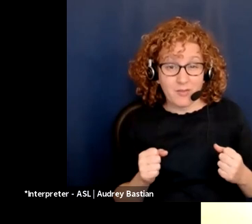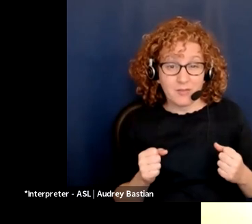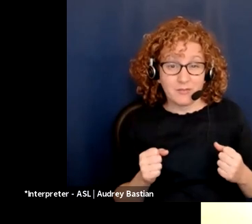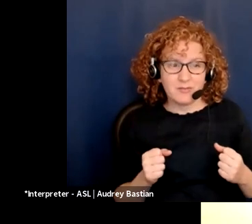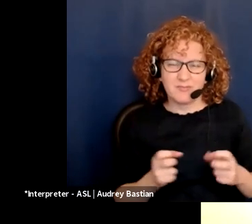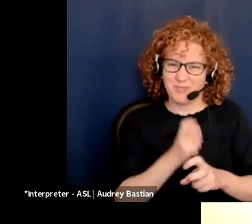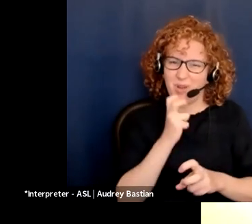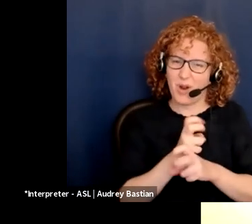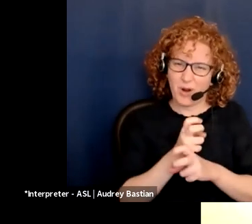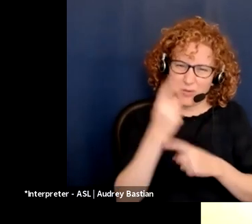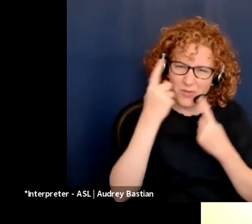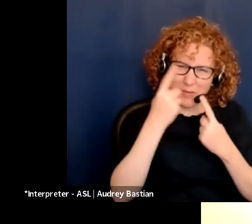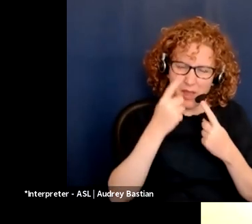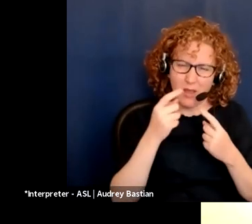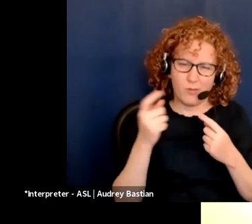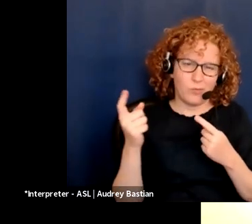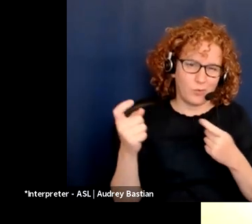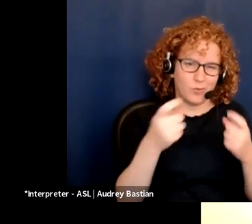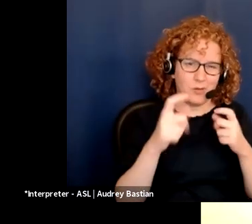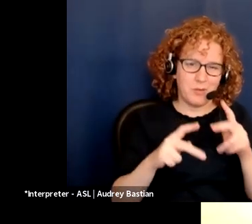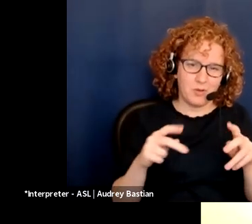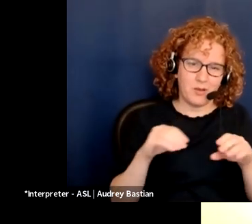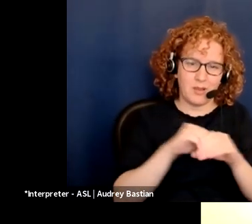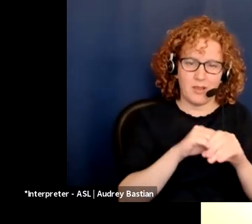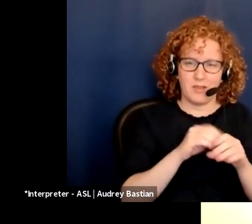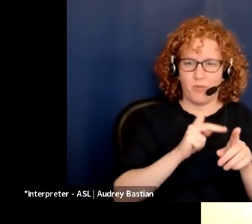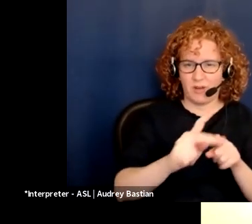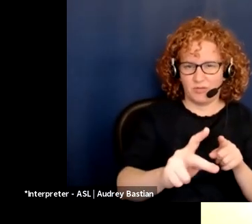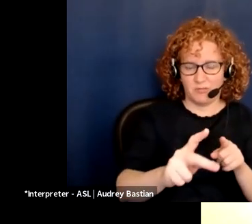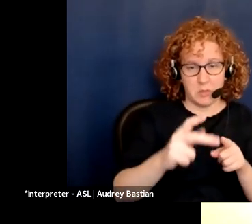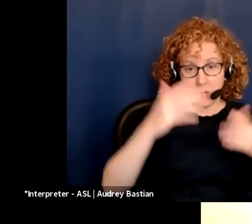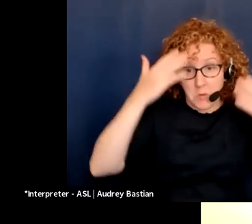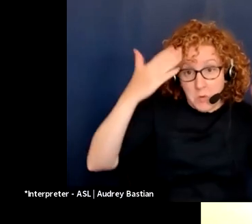it's hard to think about recruiting people into the profession when you don't know how the profession is going to treat them.